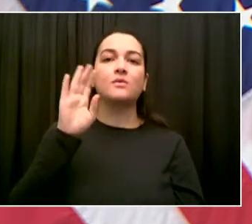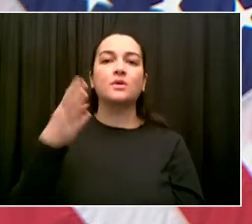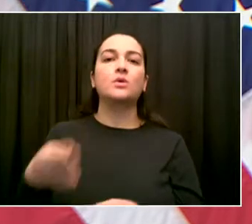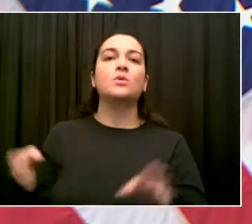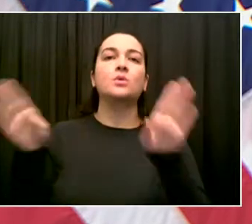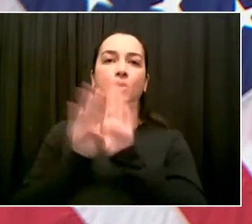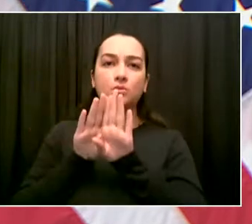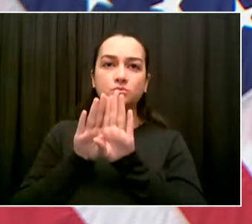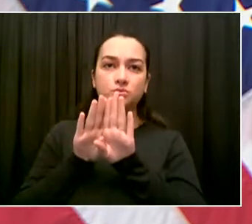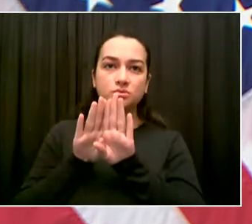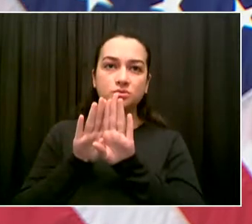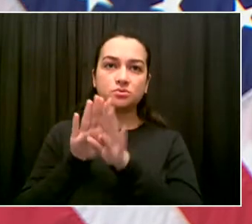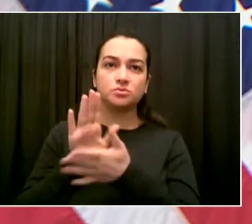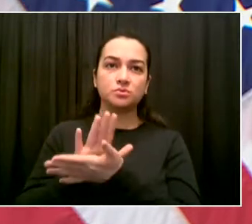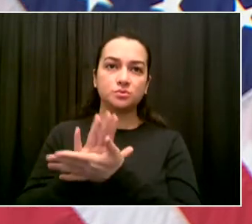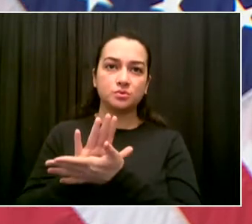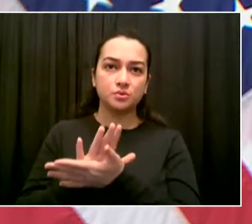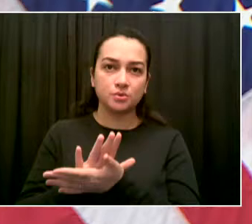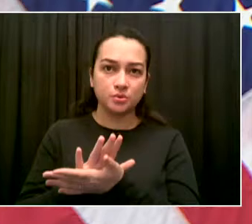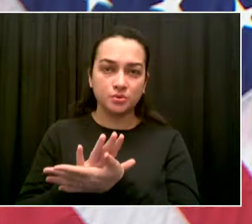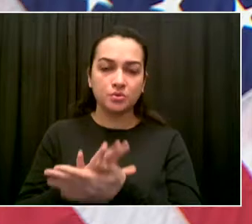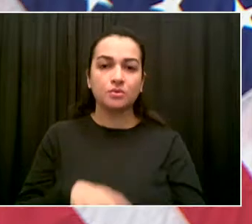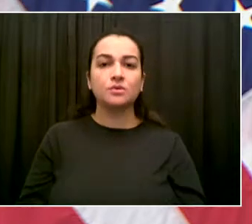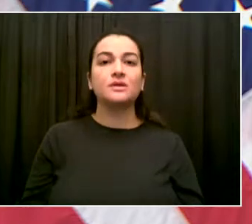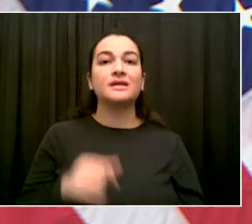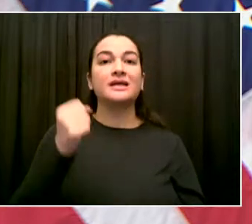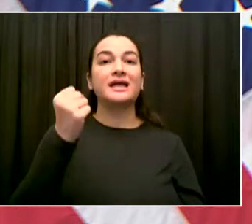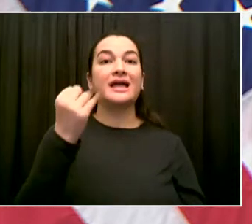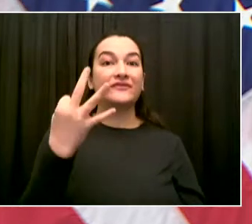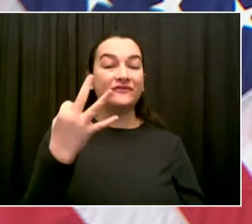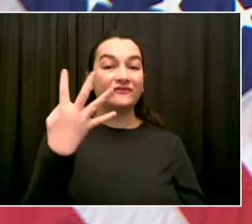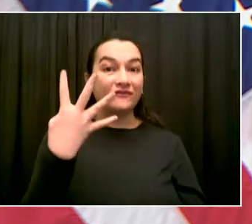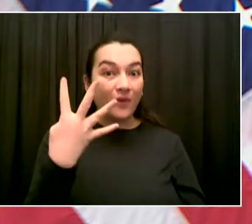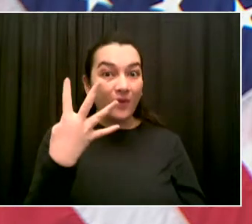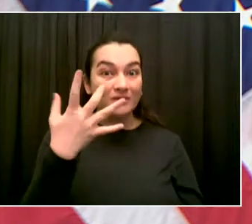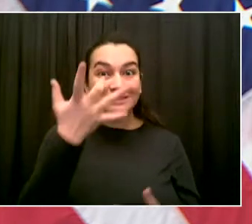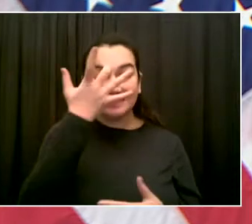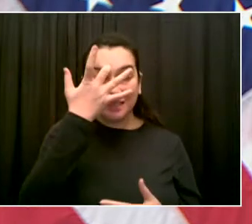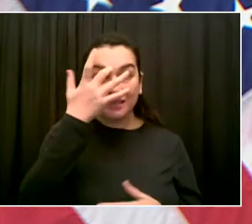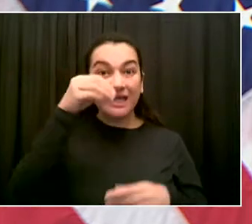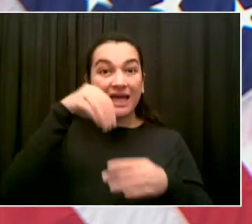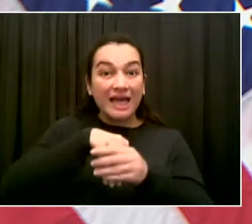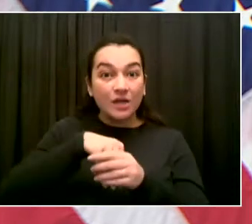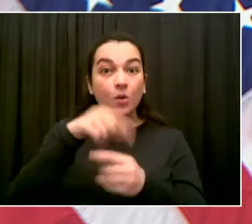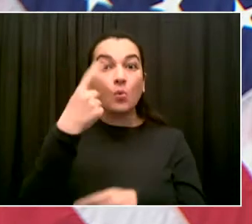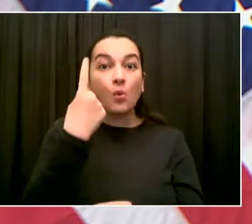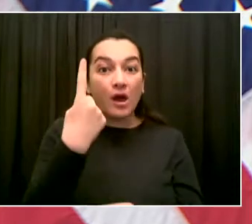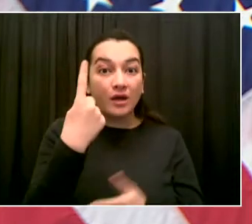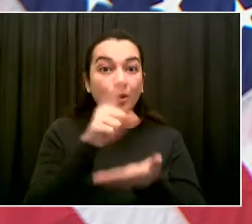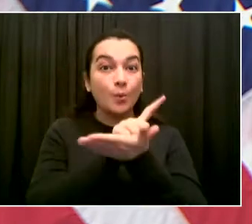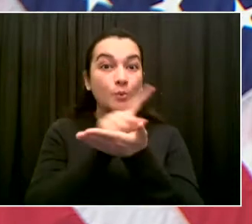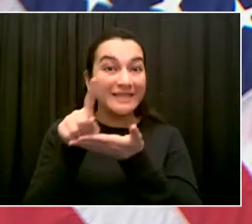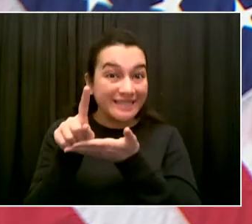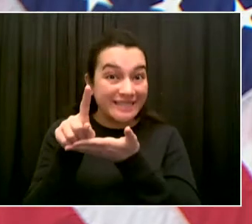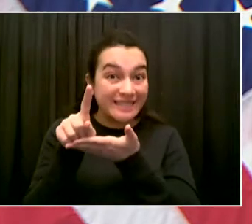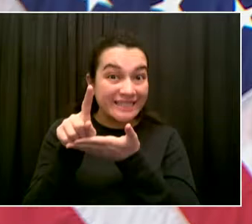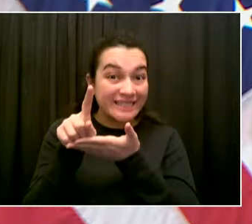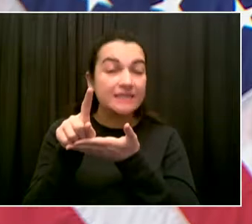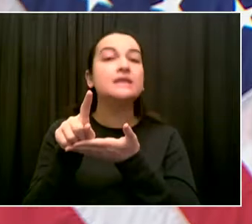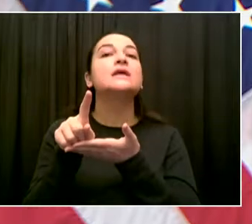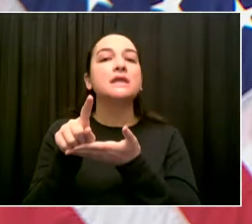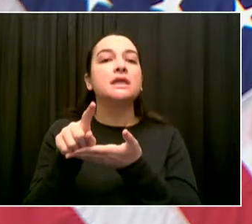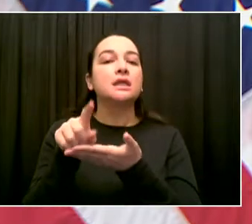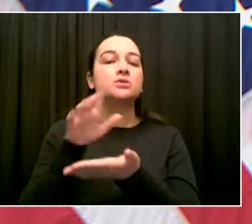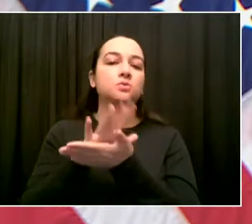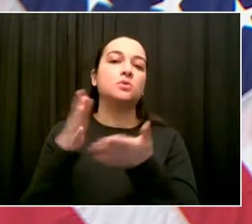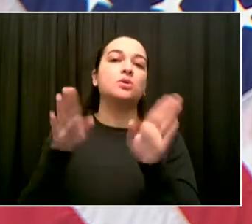the school. Additionally, this rule applies to individual schools as opposed to the entire building.